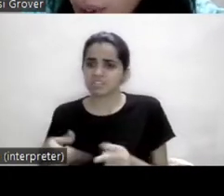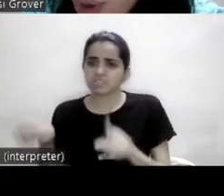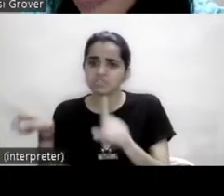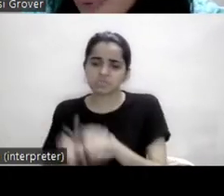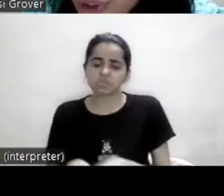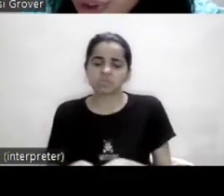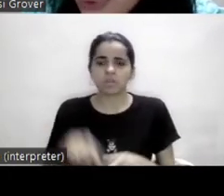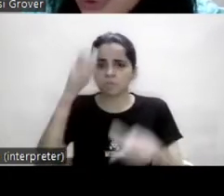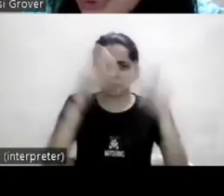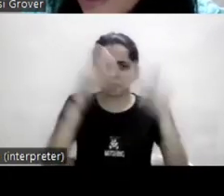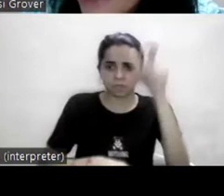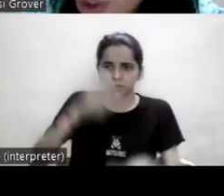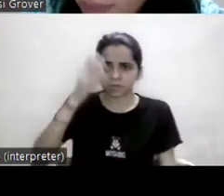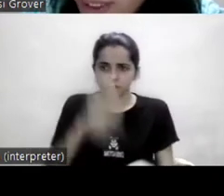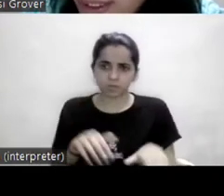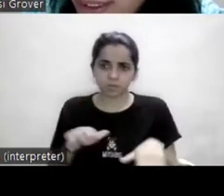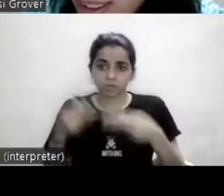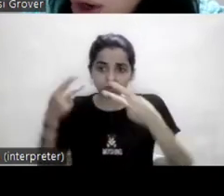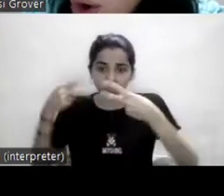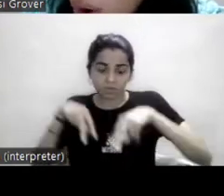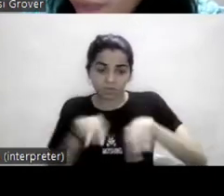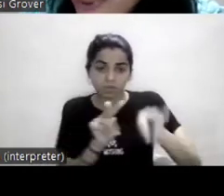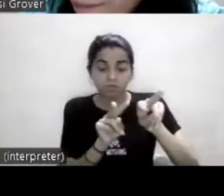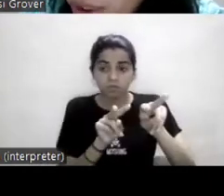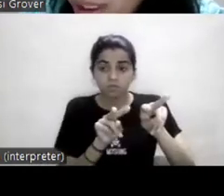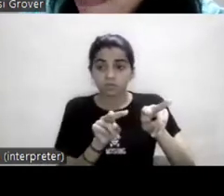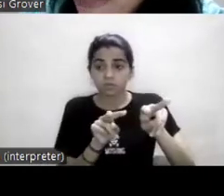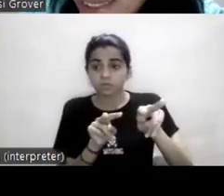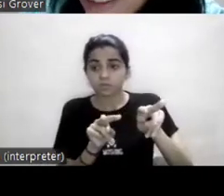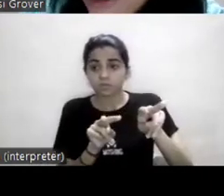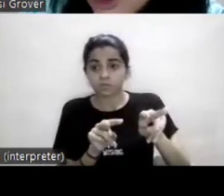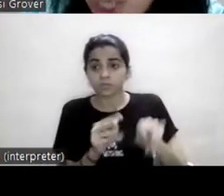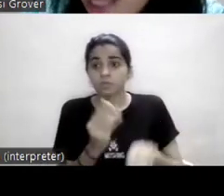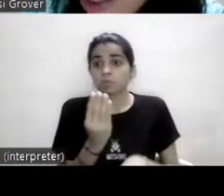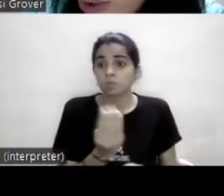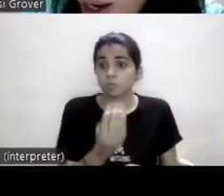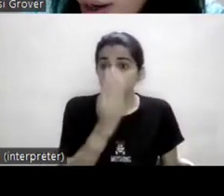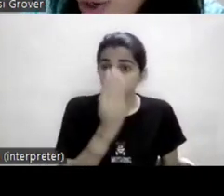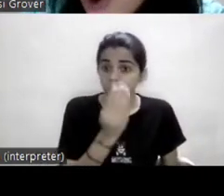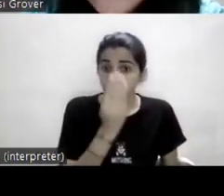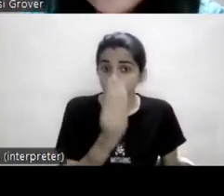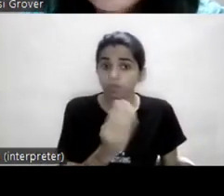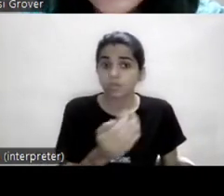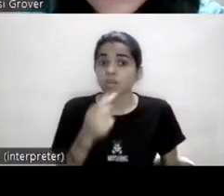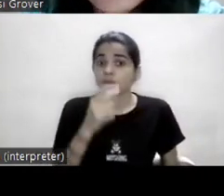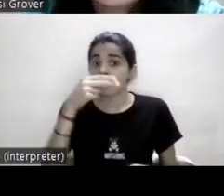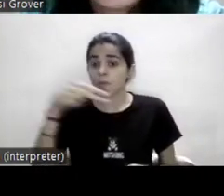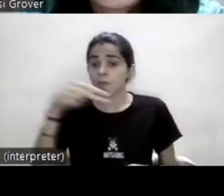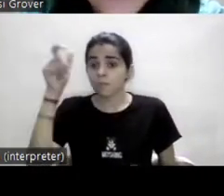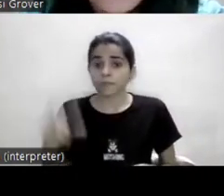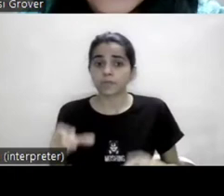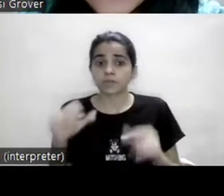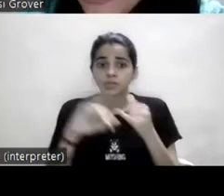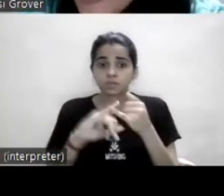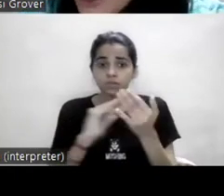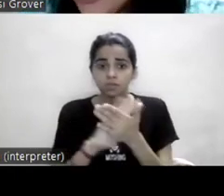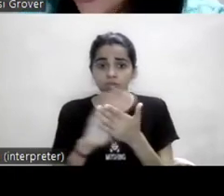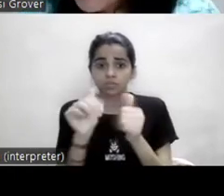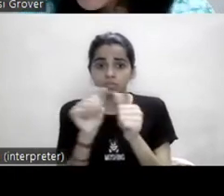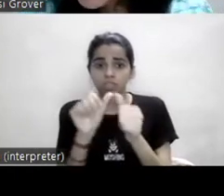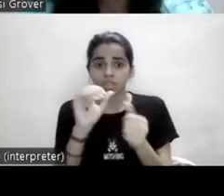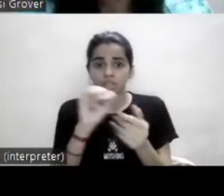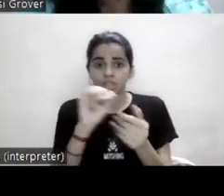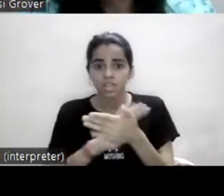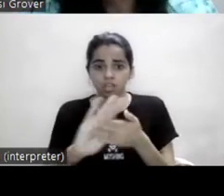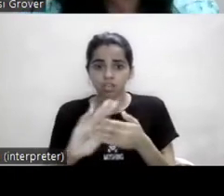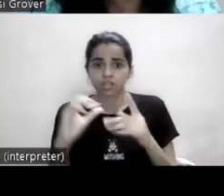shrine was due to the benevolence of the Muslim saint Shahadola, who was kind to animals. So